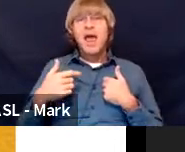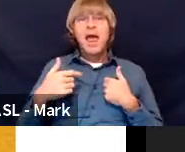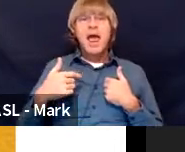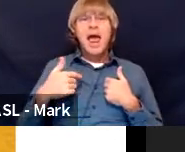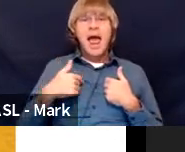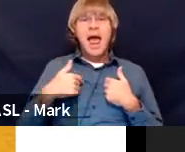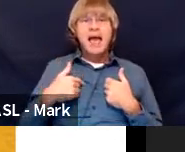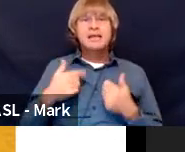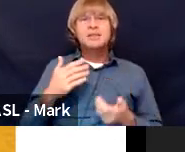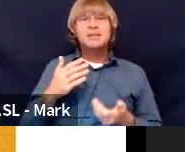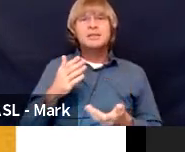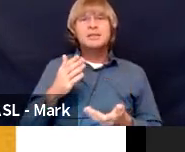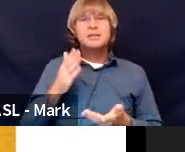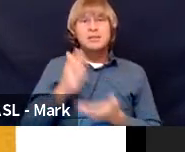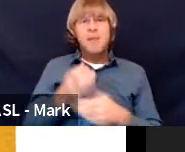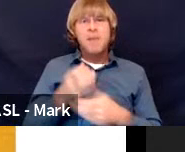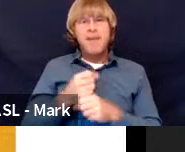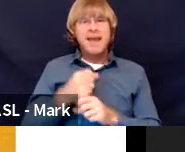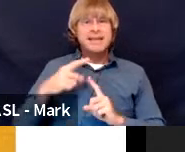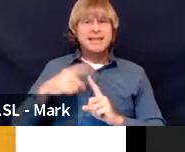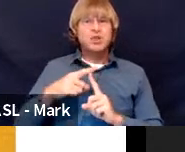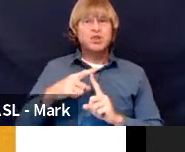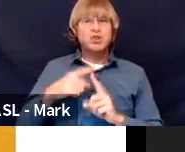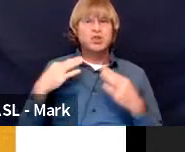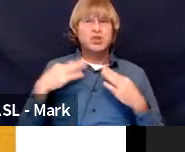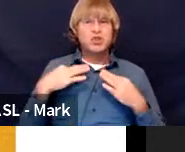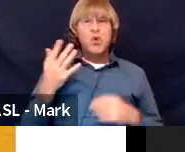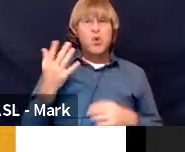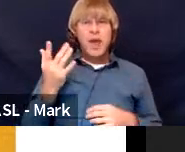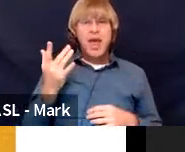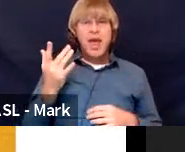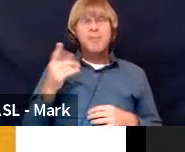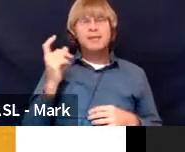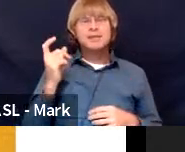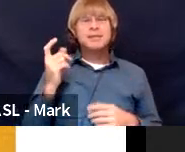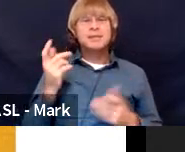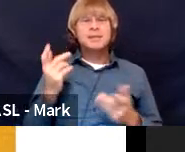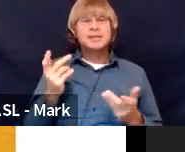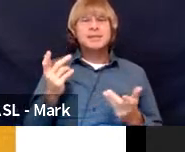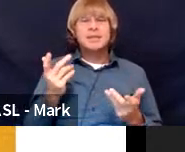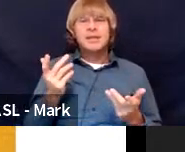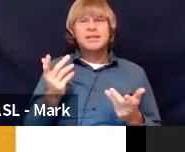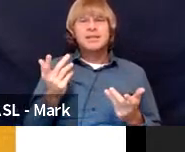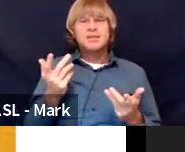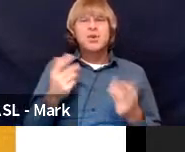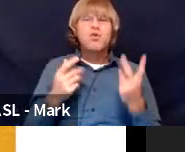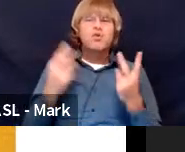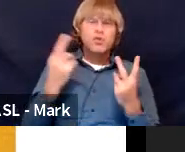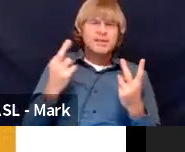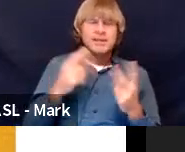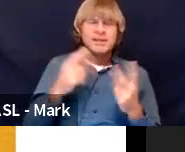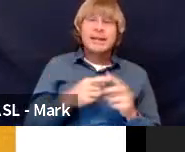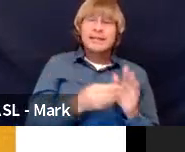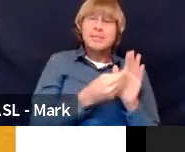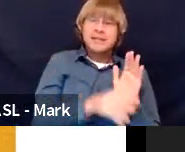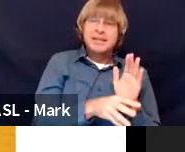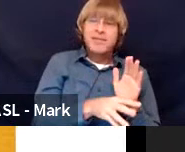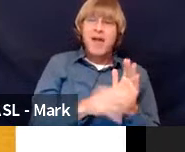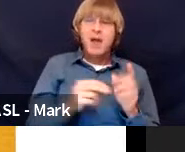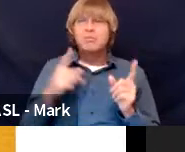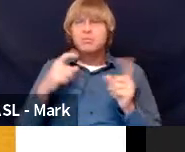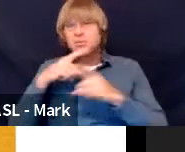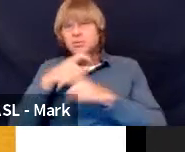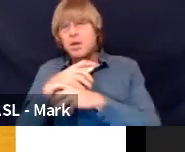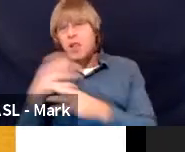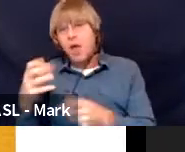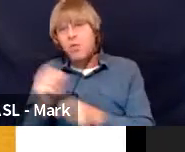I stopped making t-shirts just because of it's two things. It's expensive and it's cumbersome. If you don't